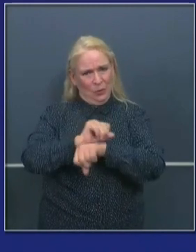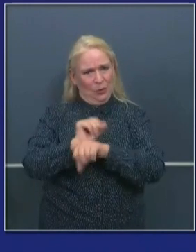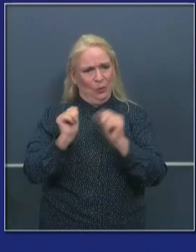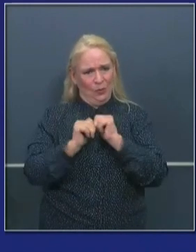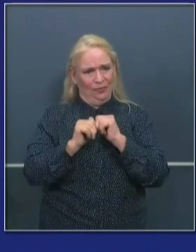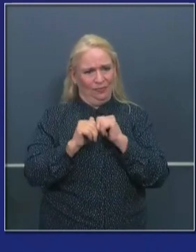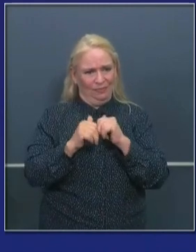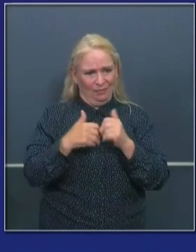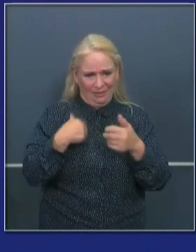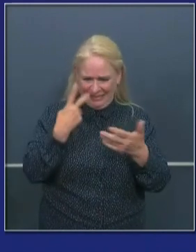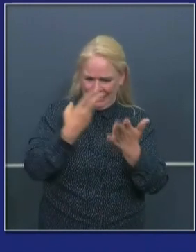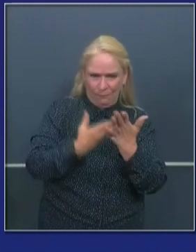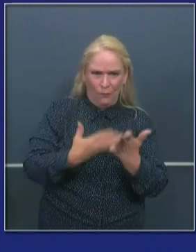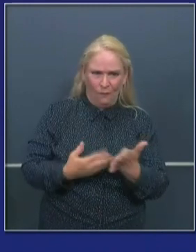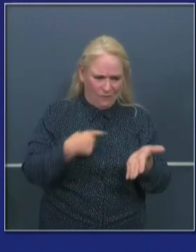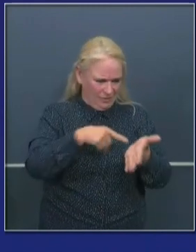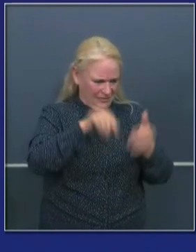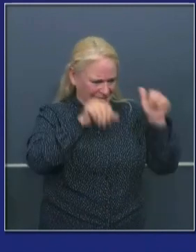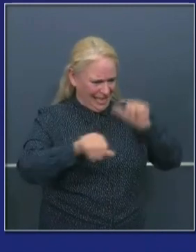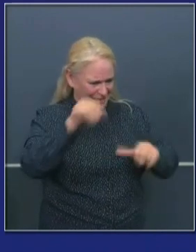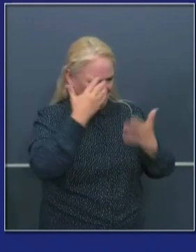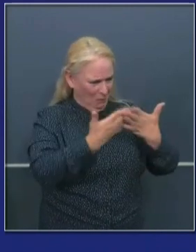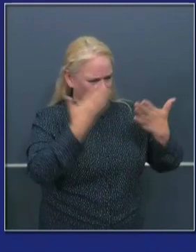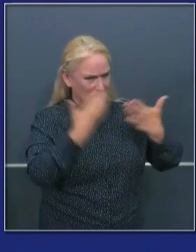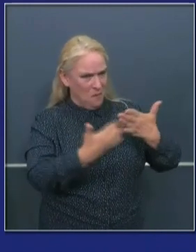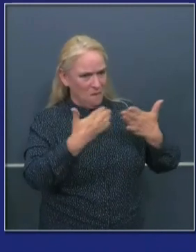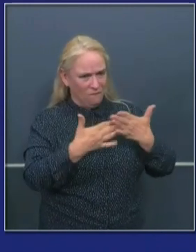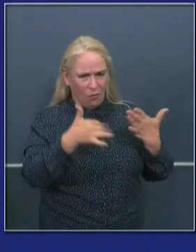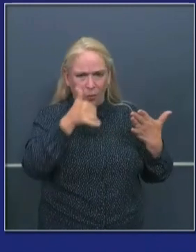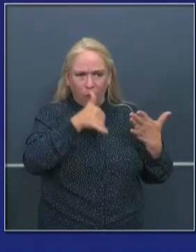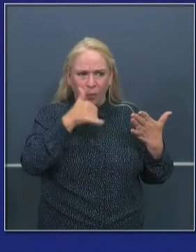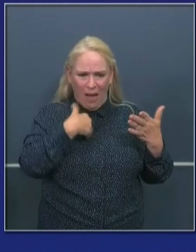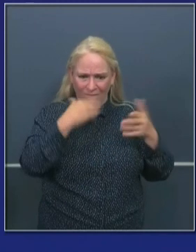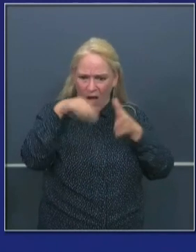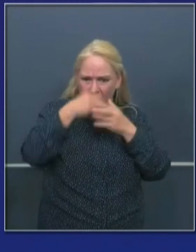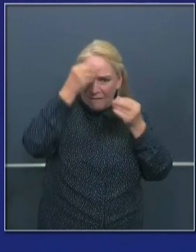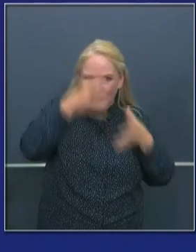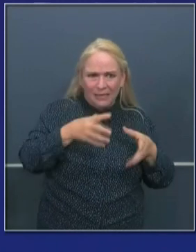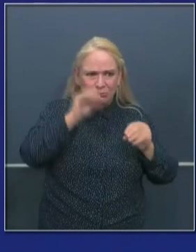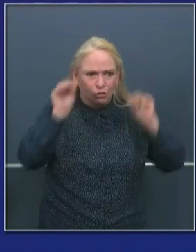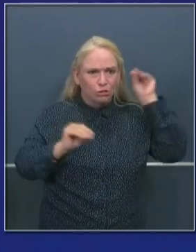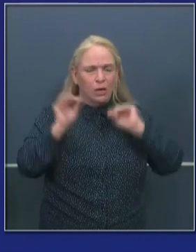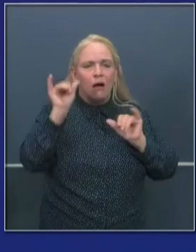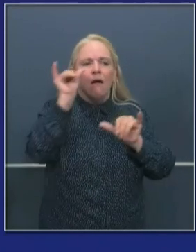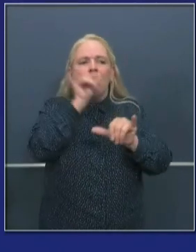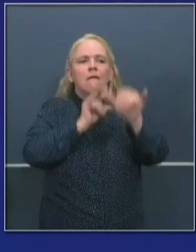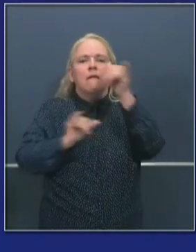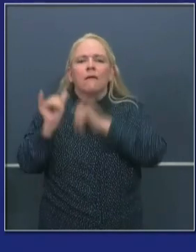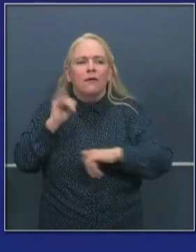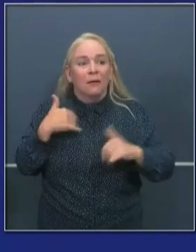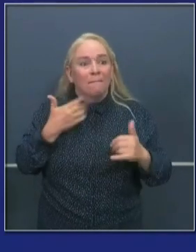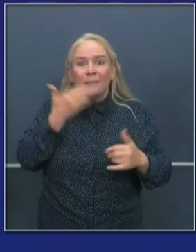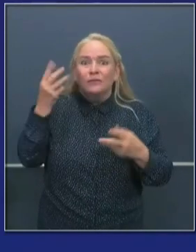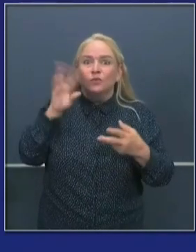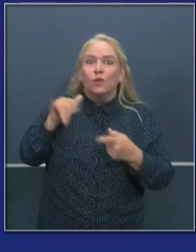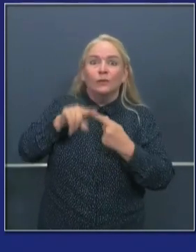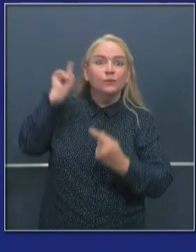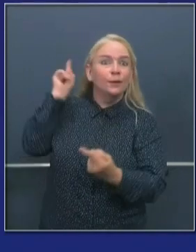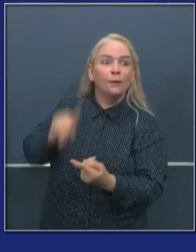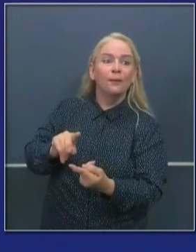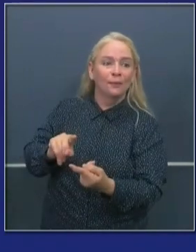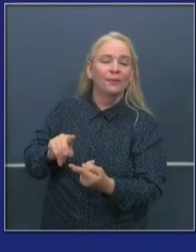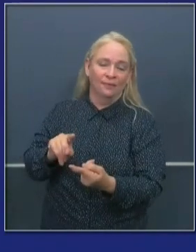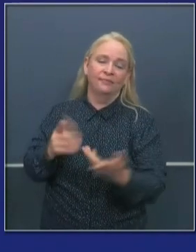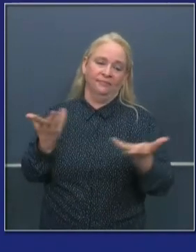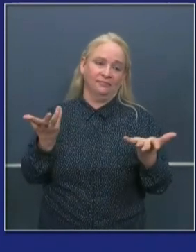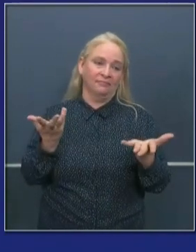data, the science, trying to mitigate, as we were so successful mitigating the spread of this disease by tempering that